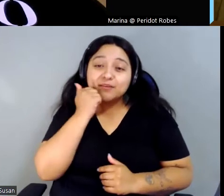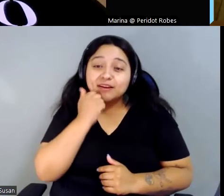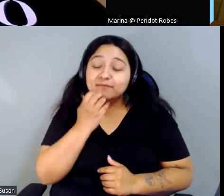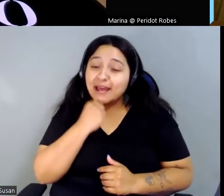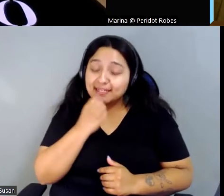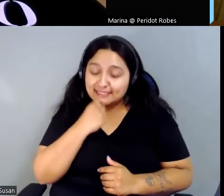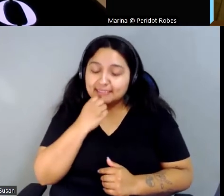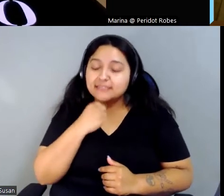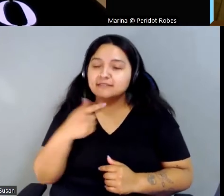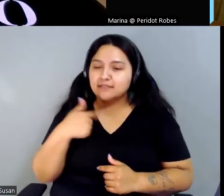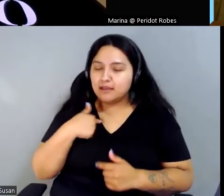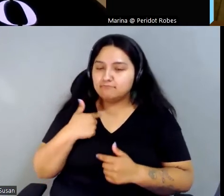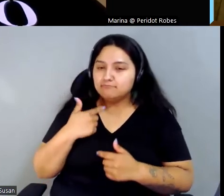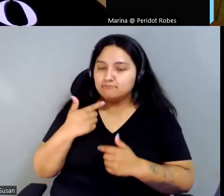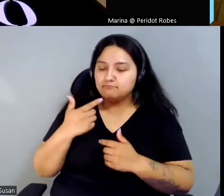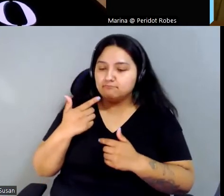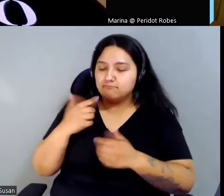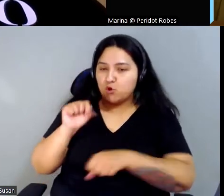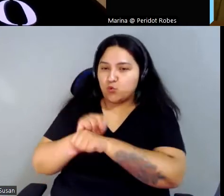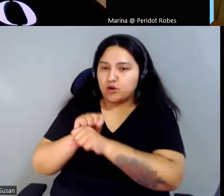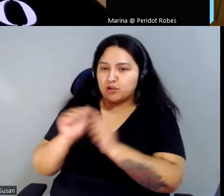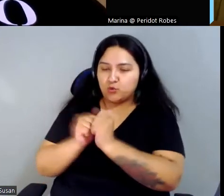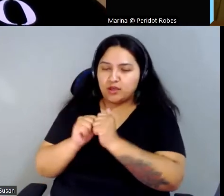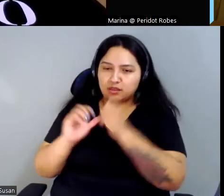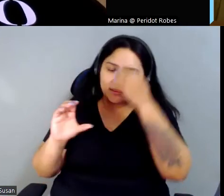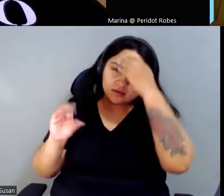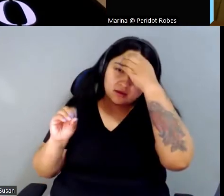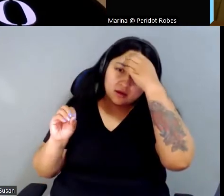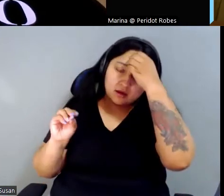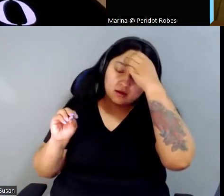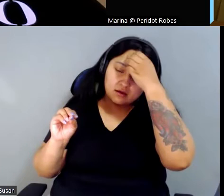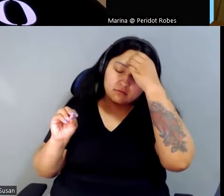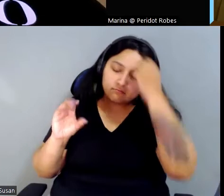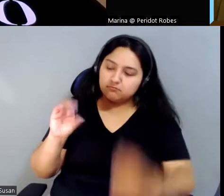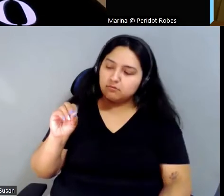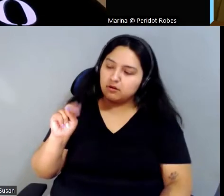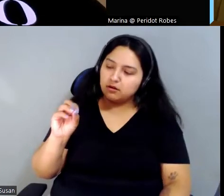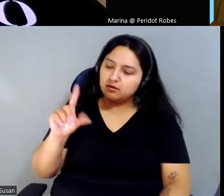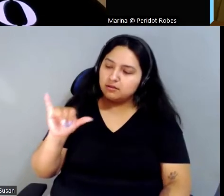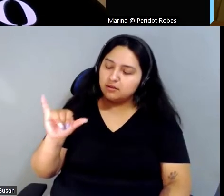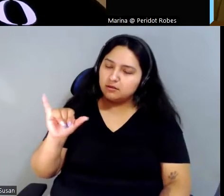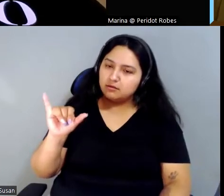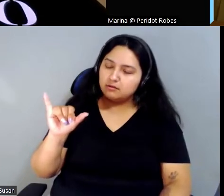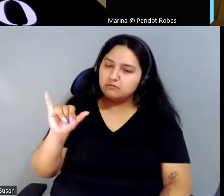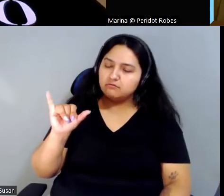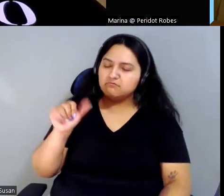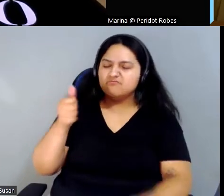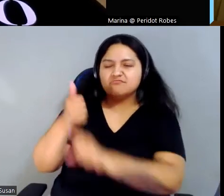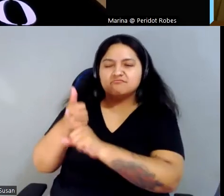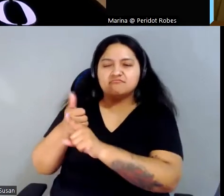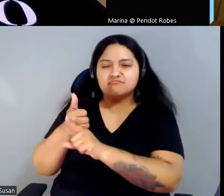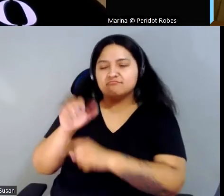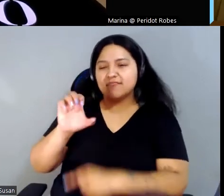with in partnership with Connolly McDougall, who's an ethical inclusive designer up in Canada.